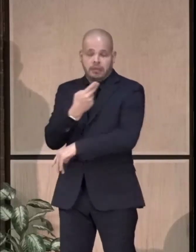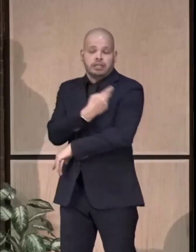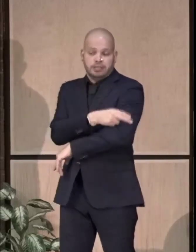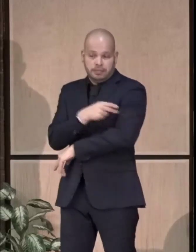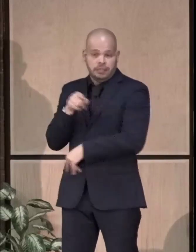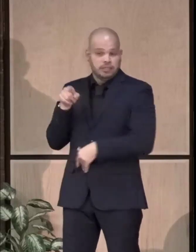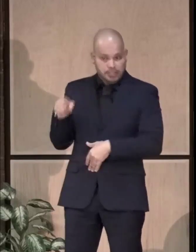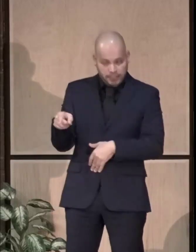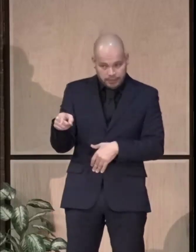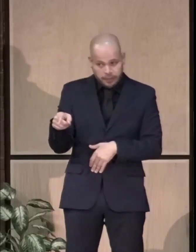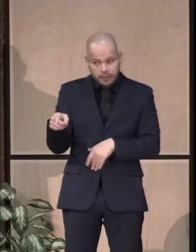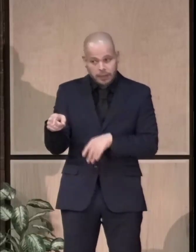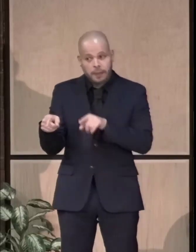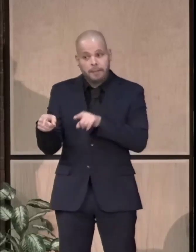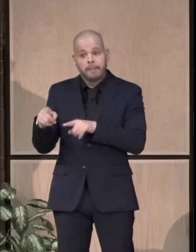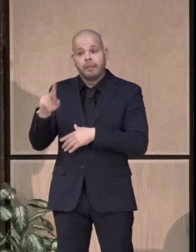She indicated